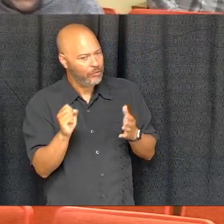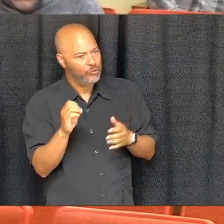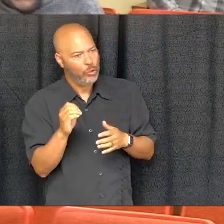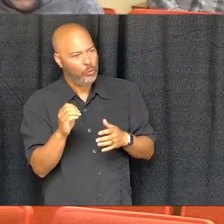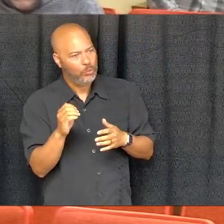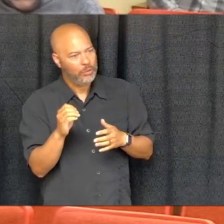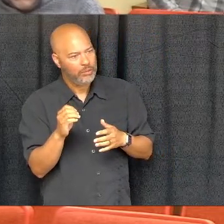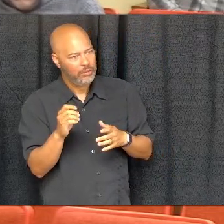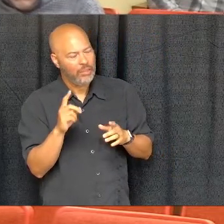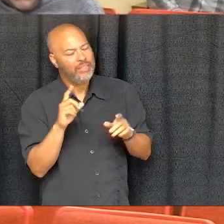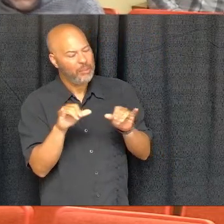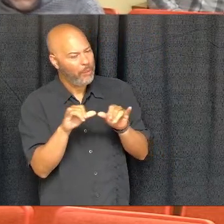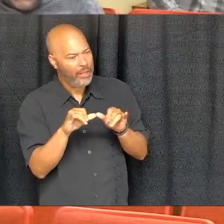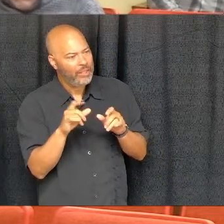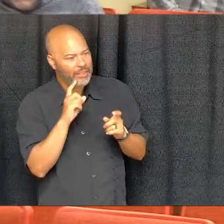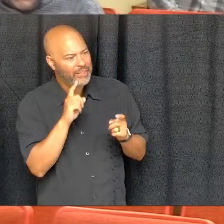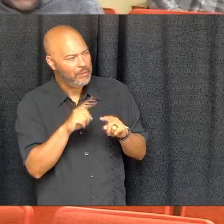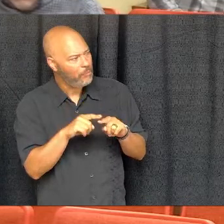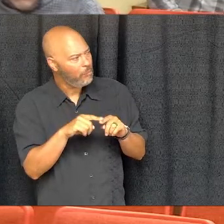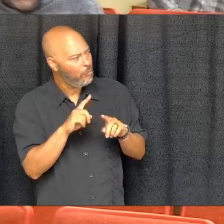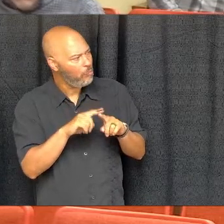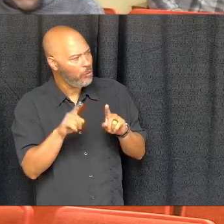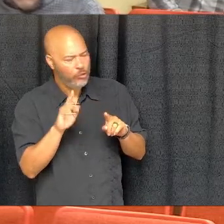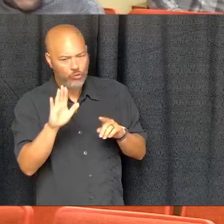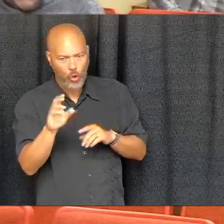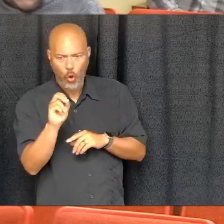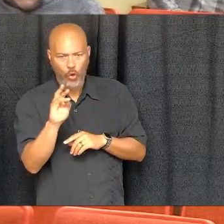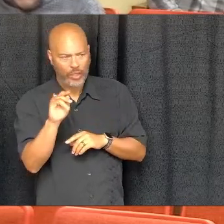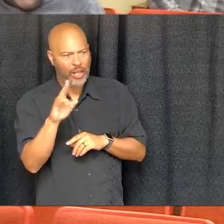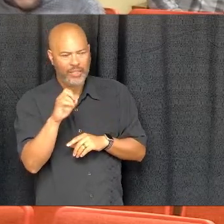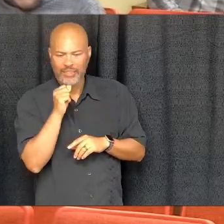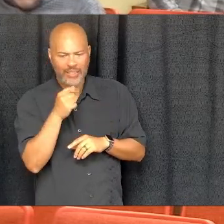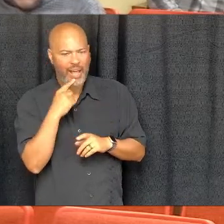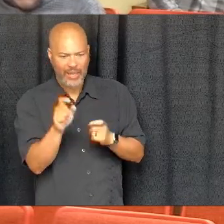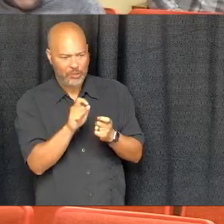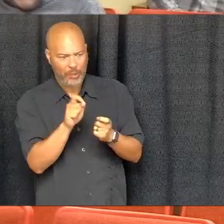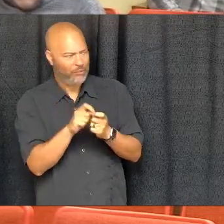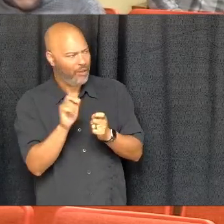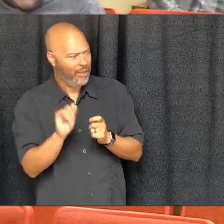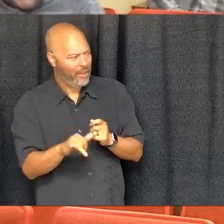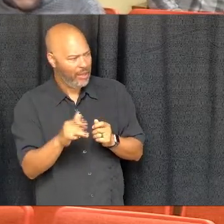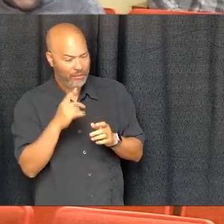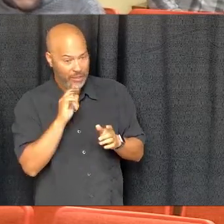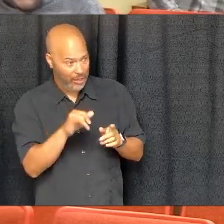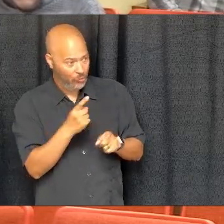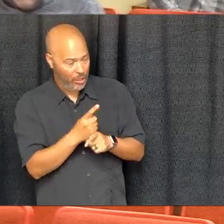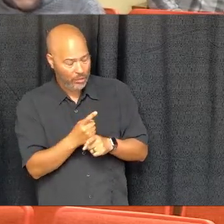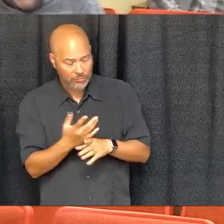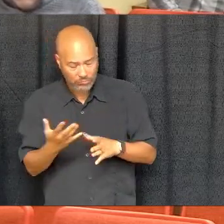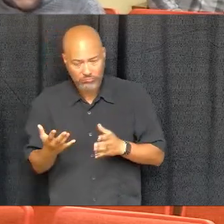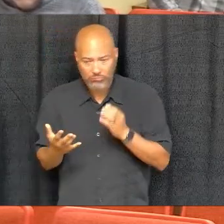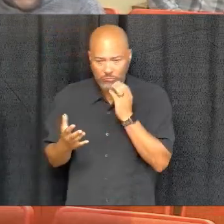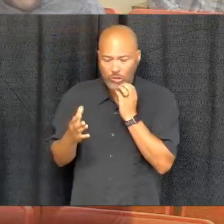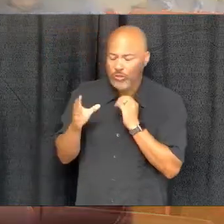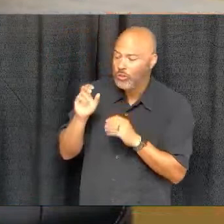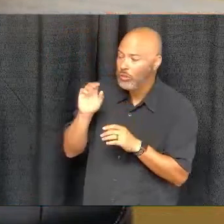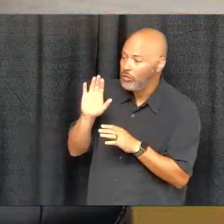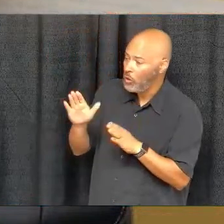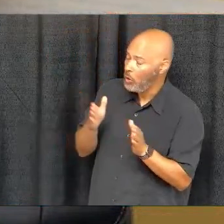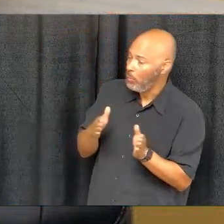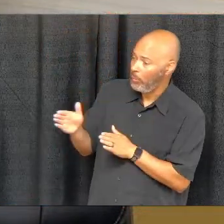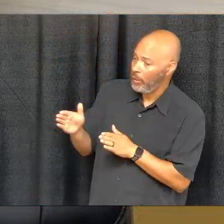Just depends on lot size, but your ordinance does not specify this. Is that correct? Correct. Okay. Does your